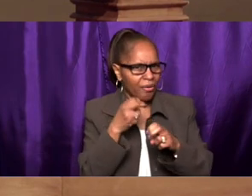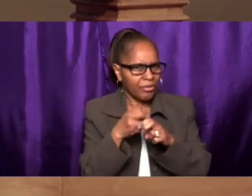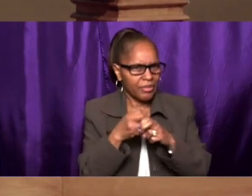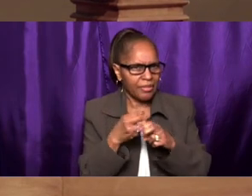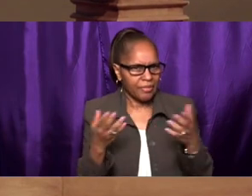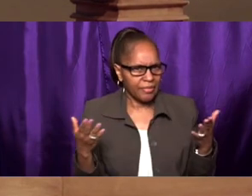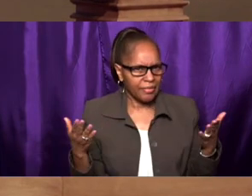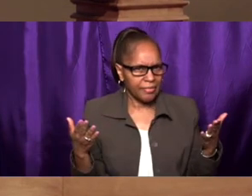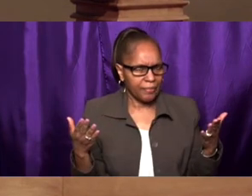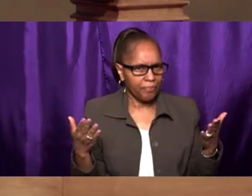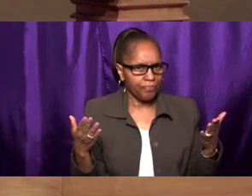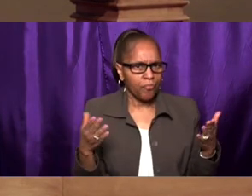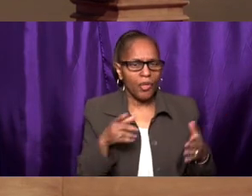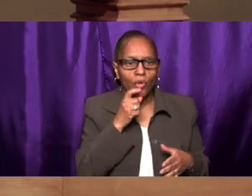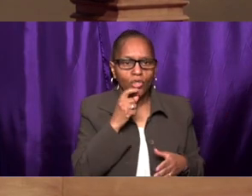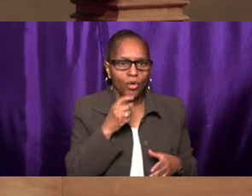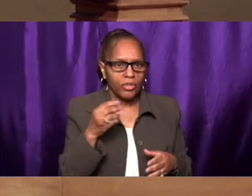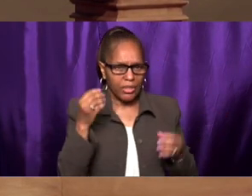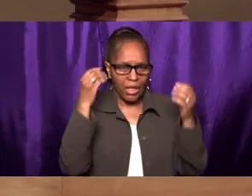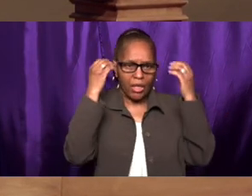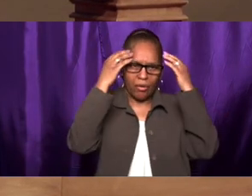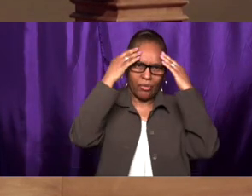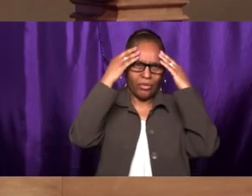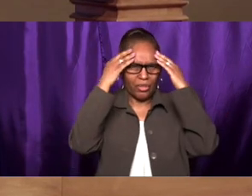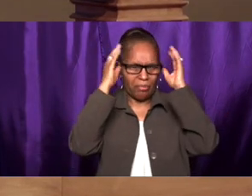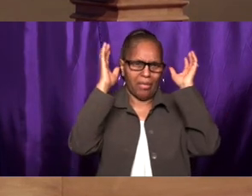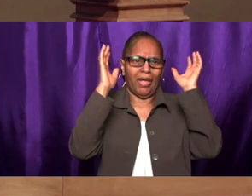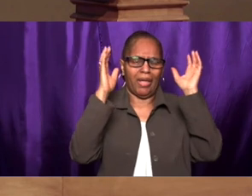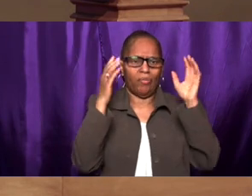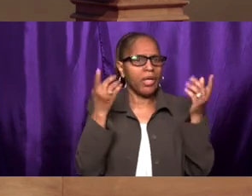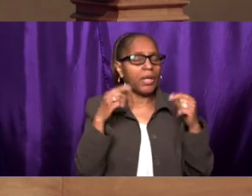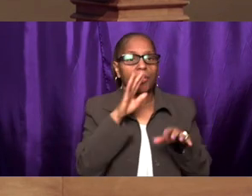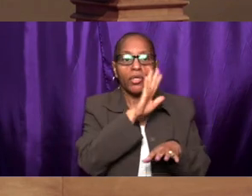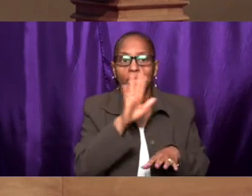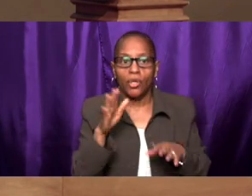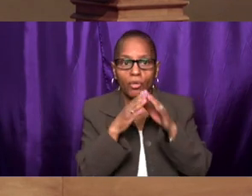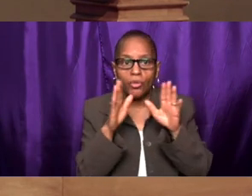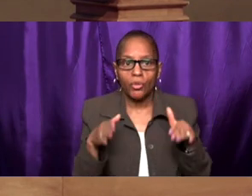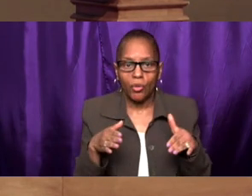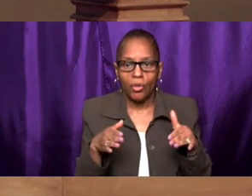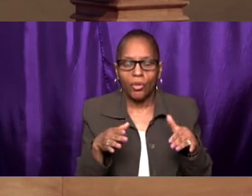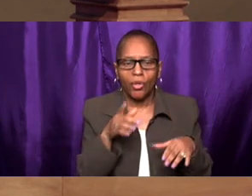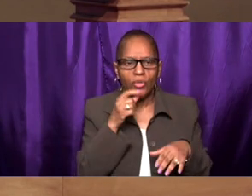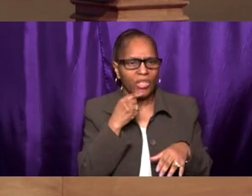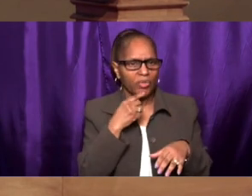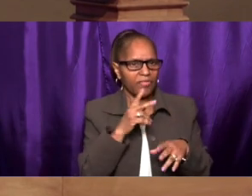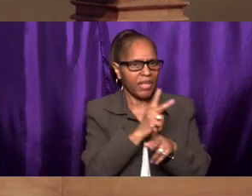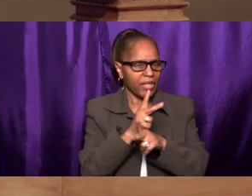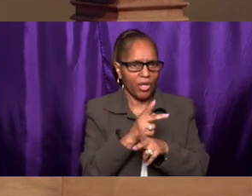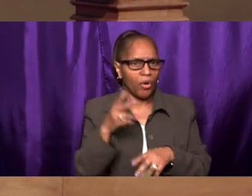you that dementia wouldn't touch your door? Who told you that you wouldn't have to take care of your parents?